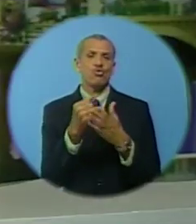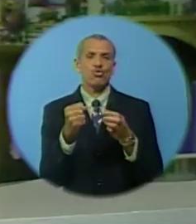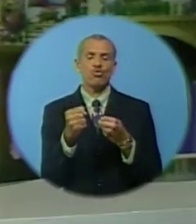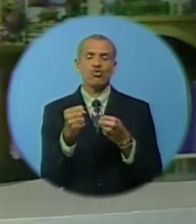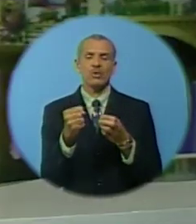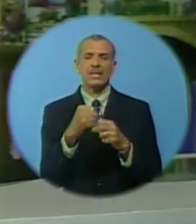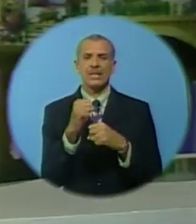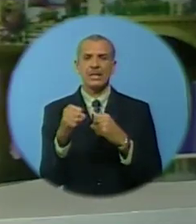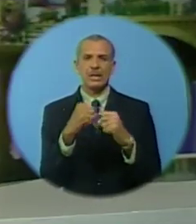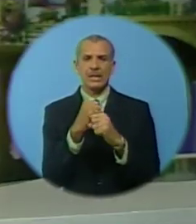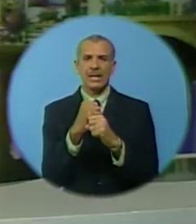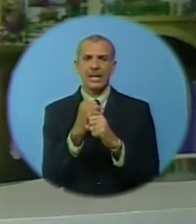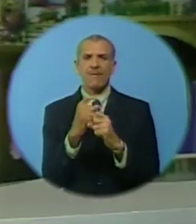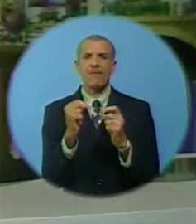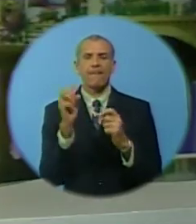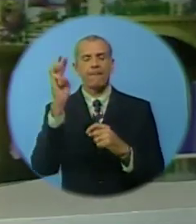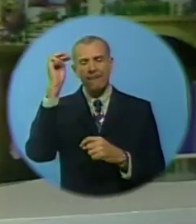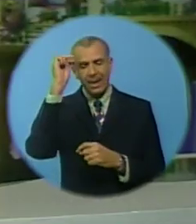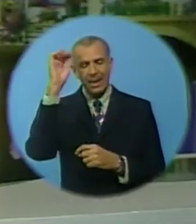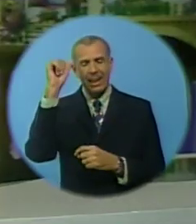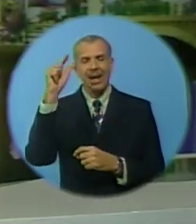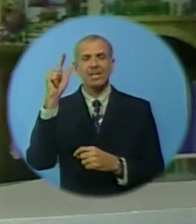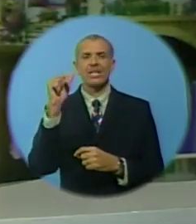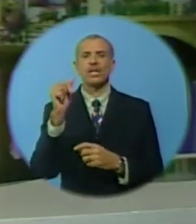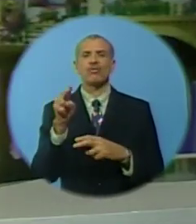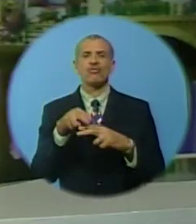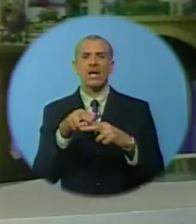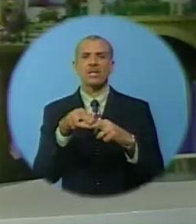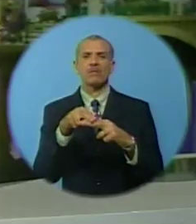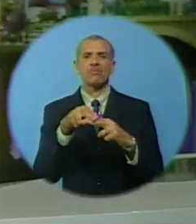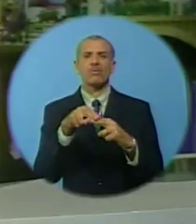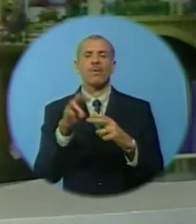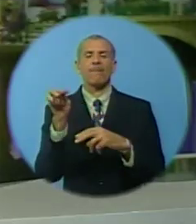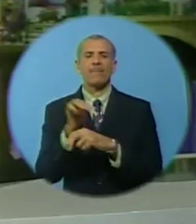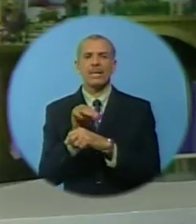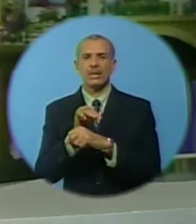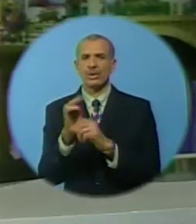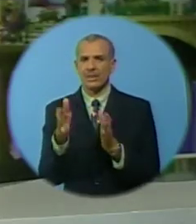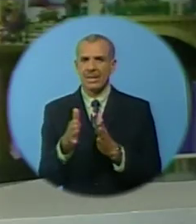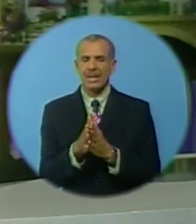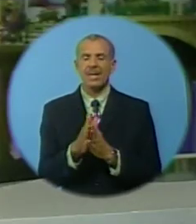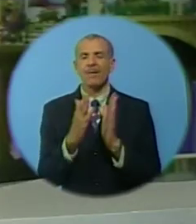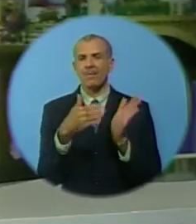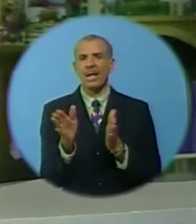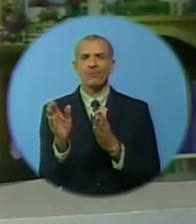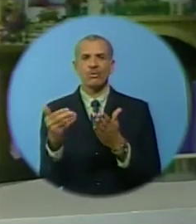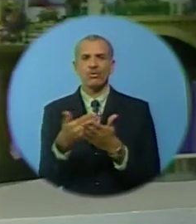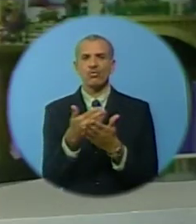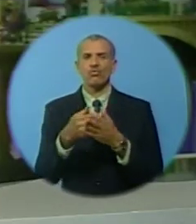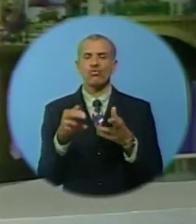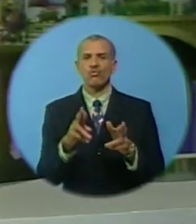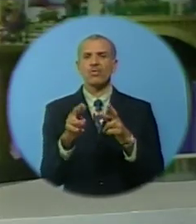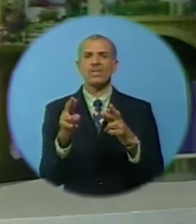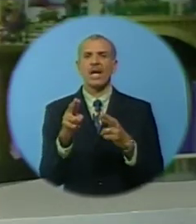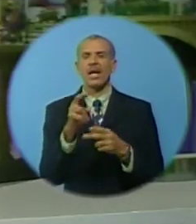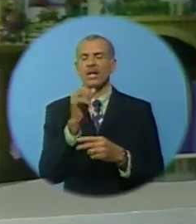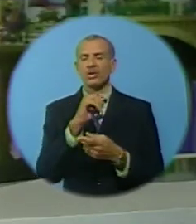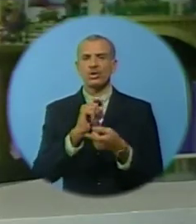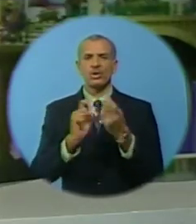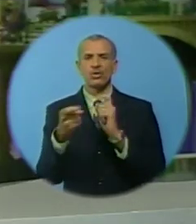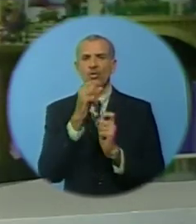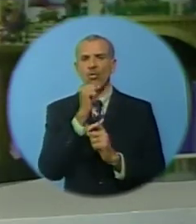Transport Minister Michael Lashley. Among the initiatives are the introduction of new routes and plans to improve the aging Transport Board